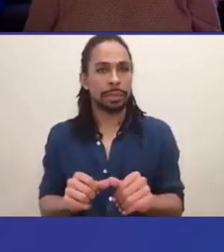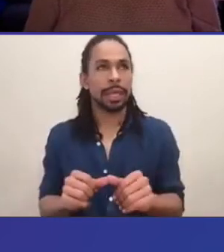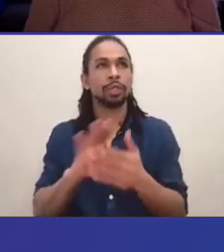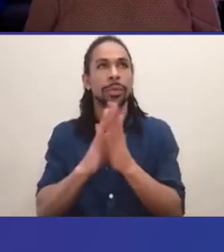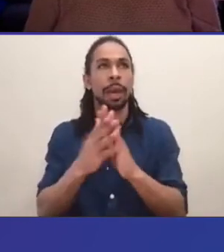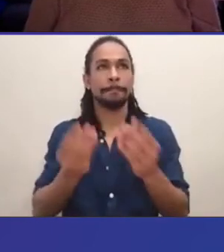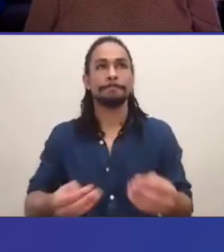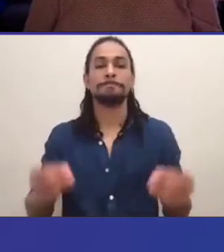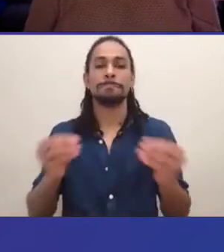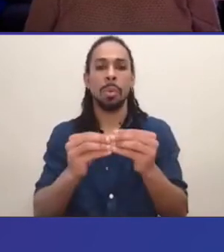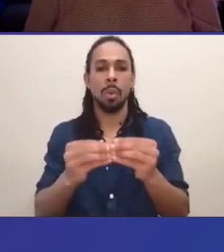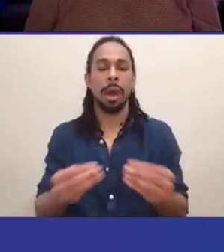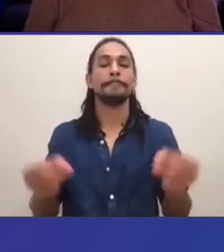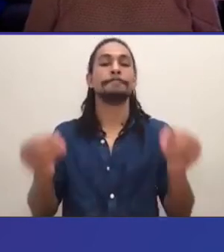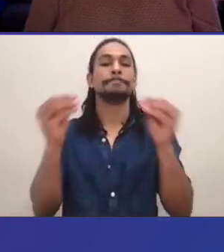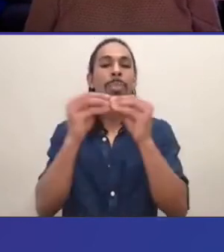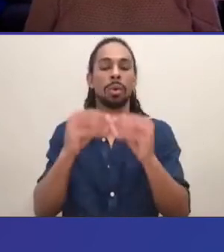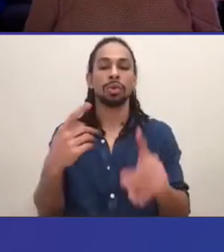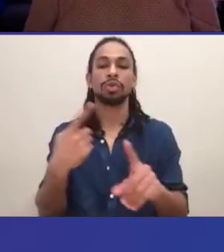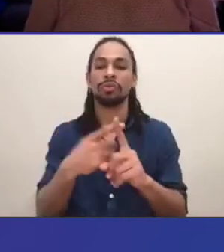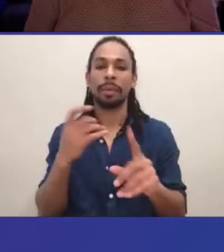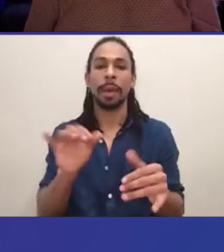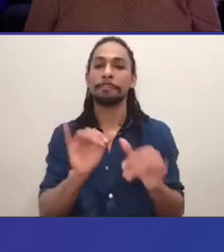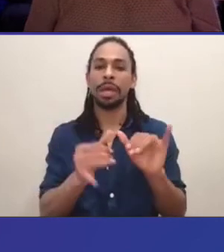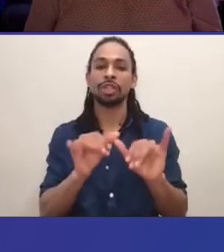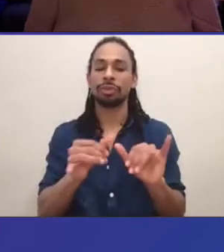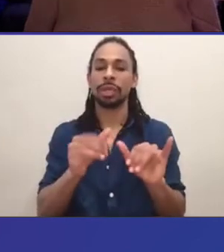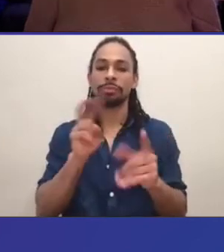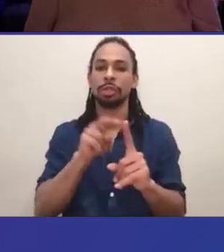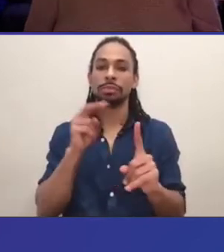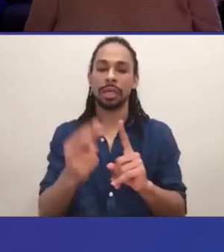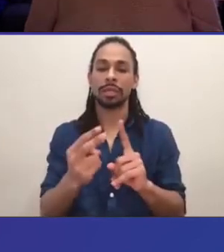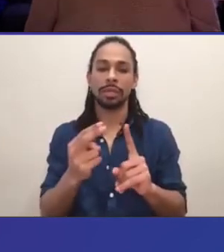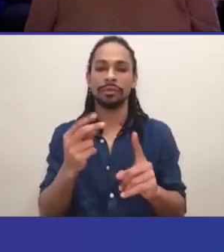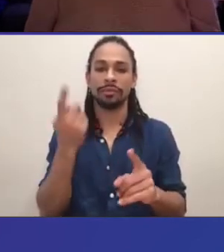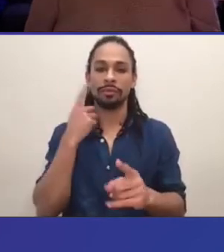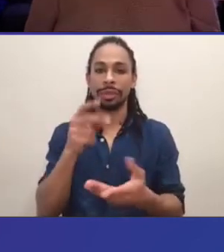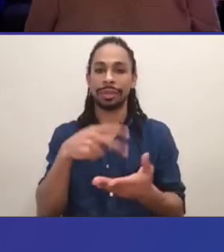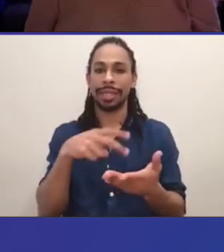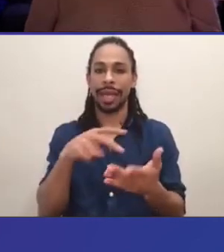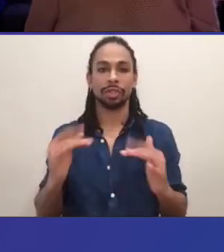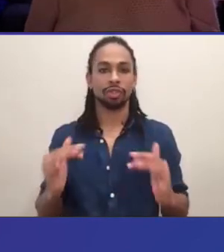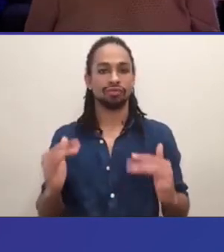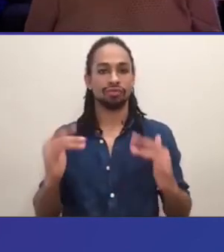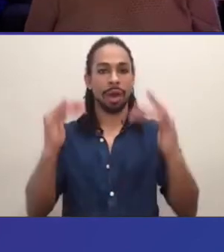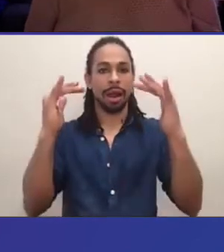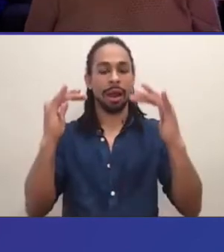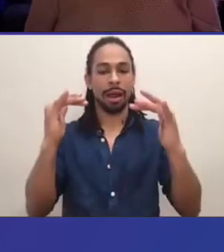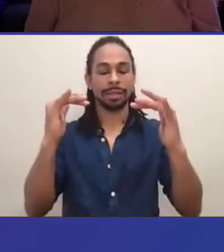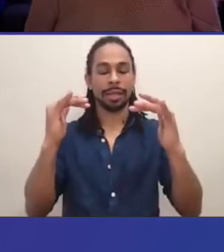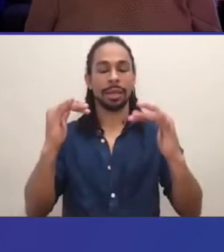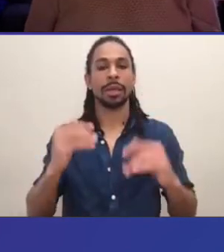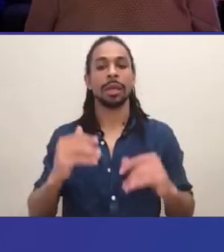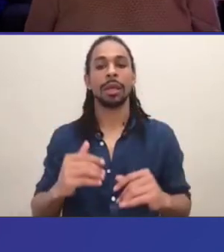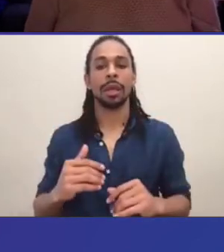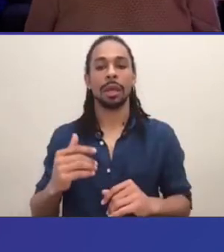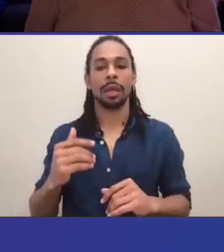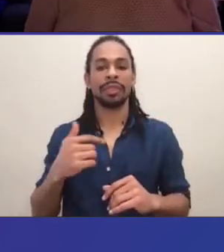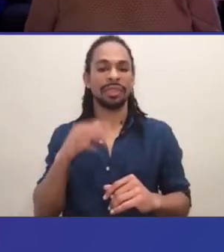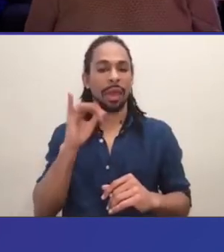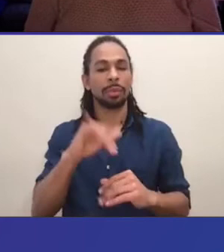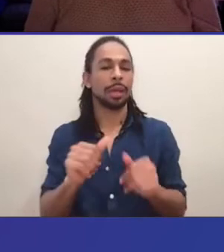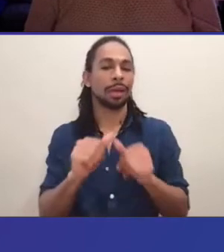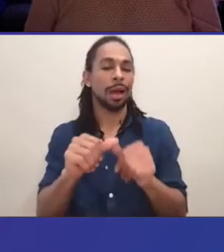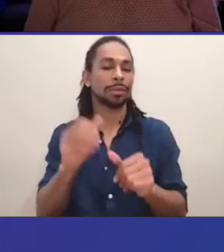so from a metric standpoint for Dance Rising, it was a constant listening and a